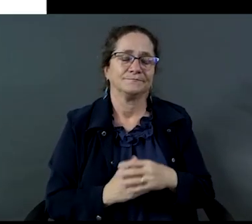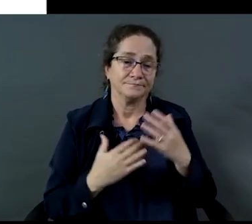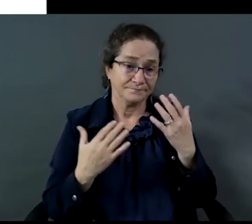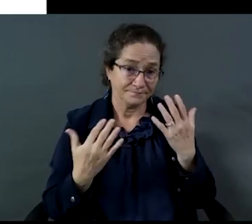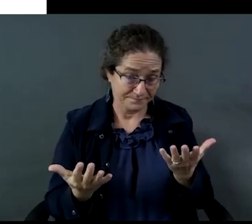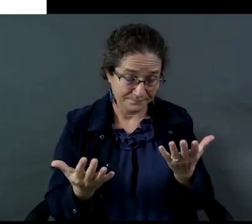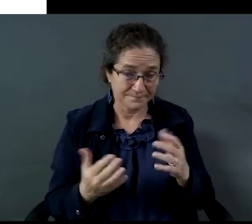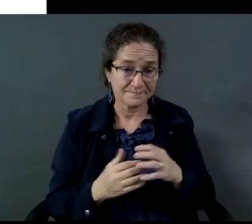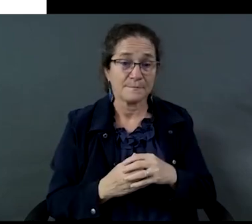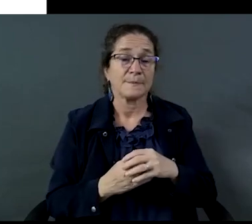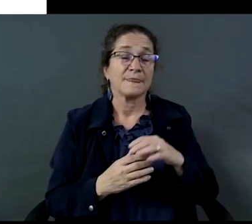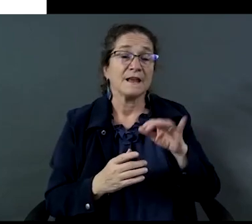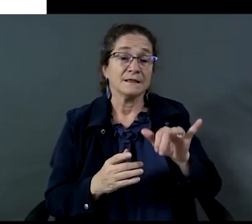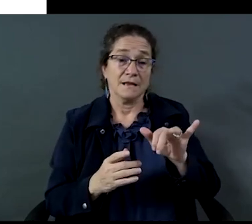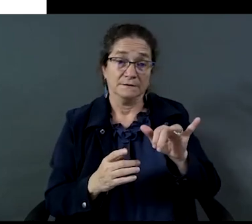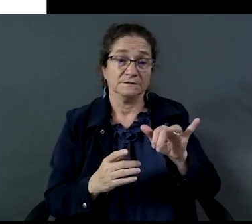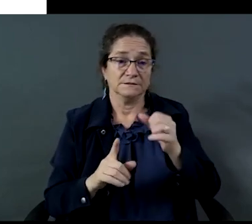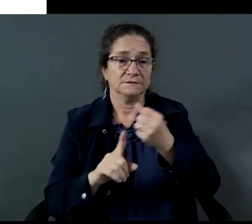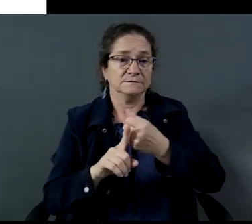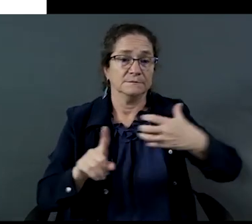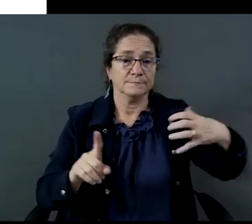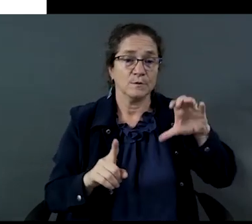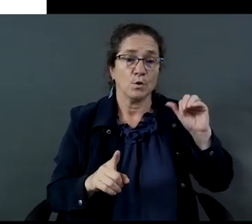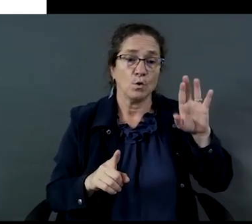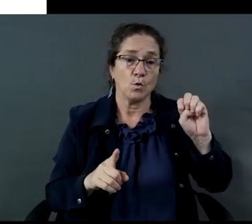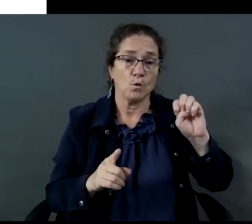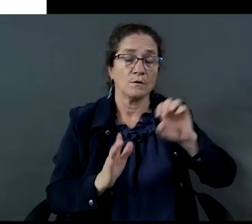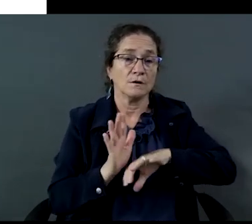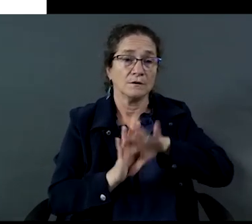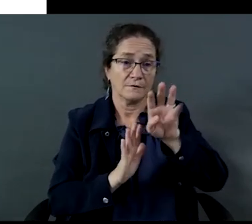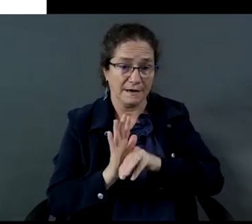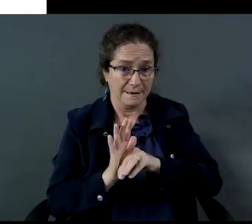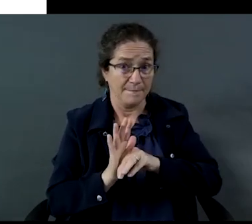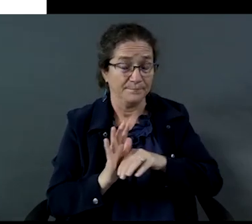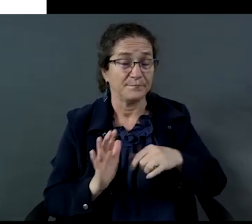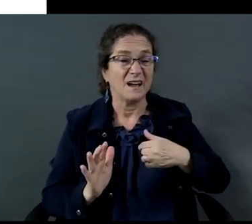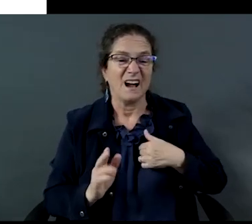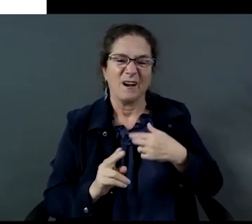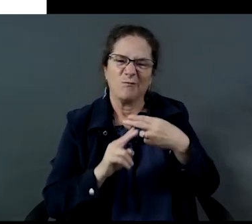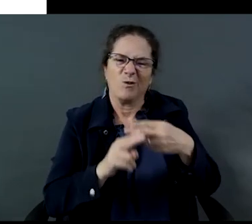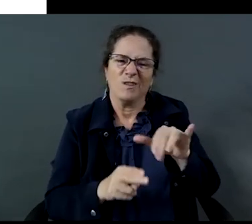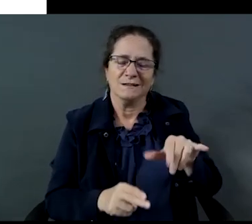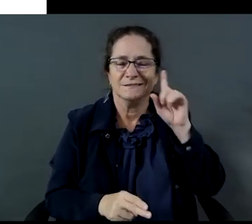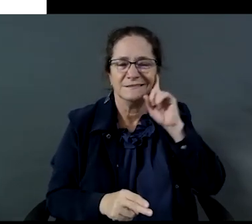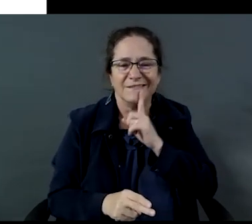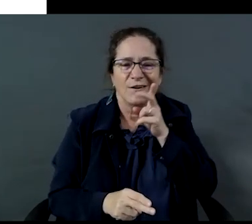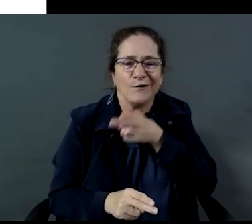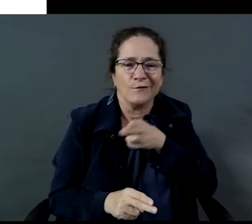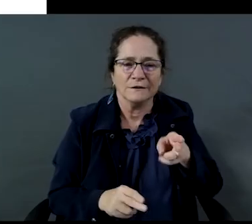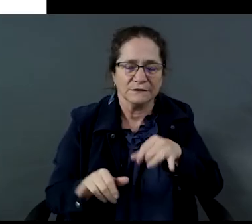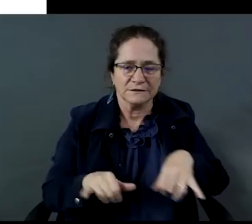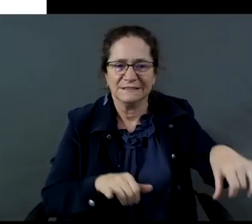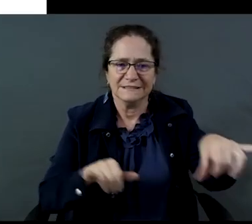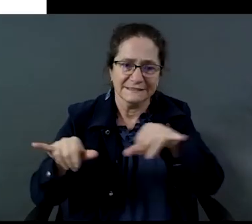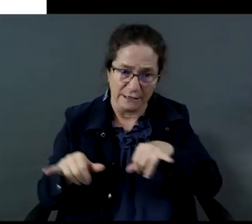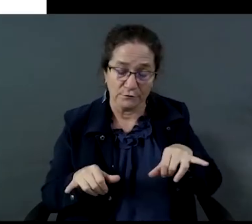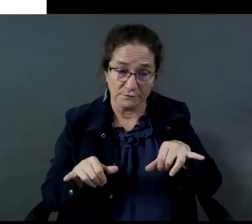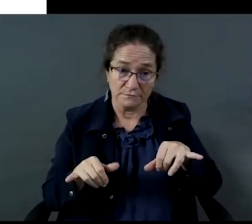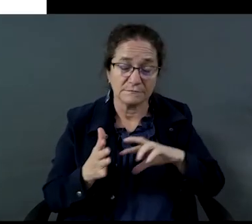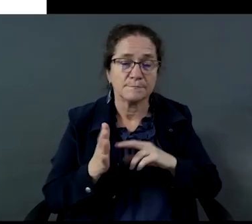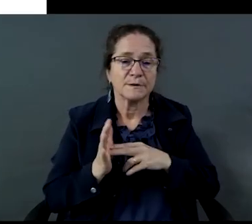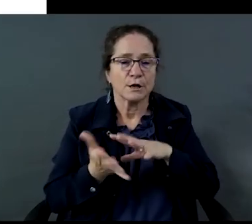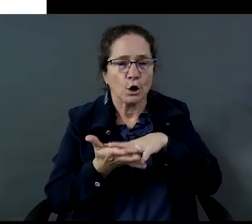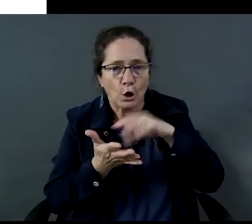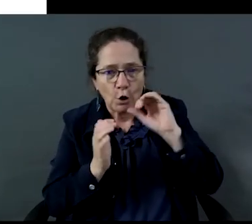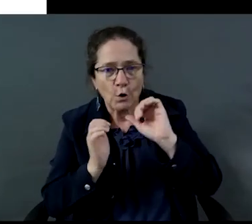Now, this is the expanded core curriculum, and this is what I would consider deaf and hard of hearing standards, where you learn how to navigate